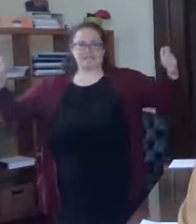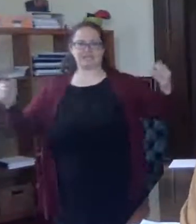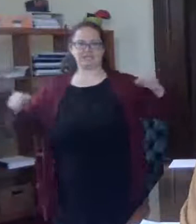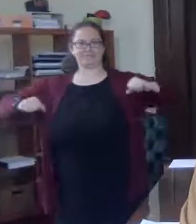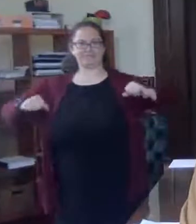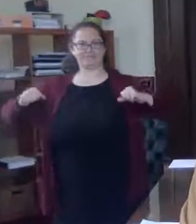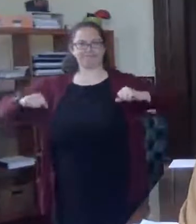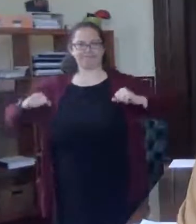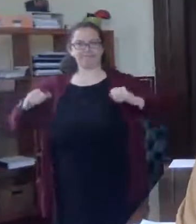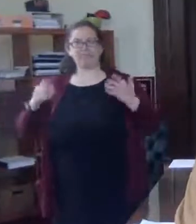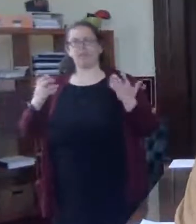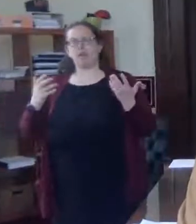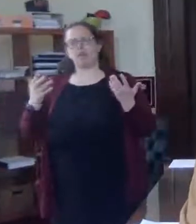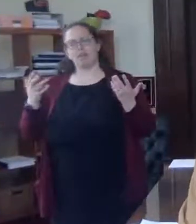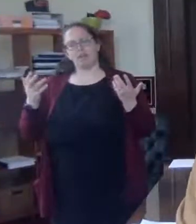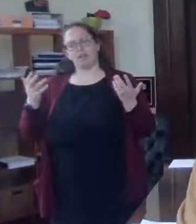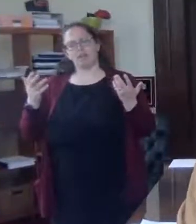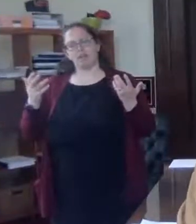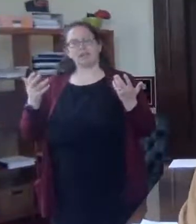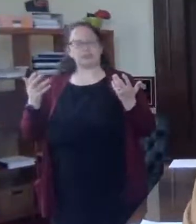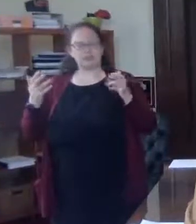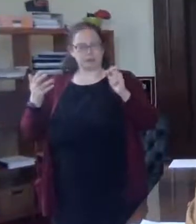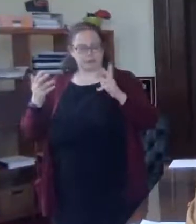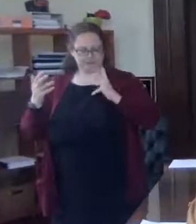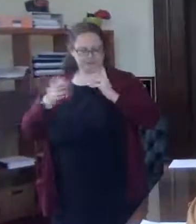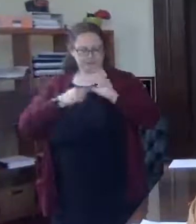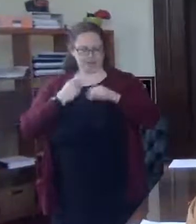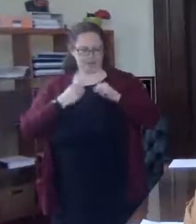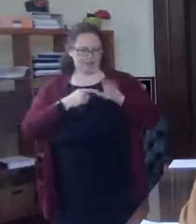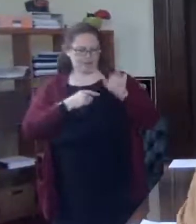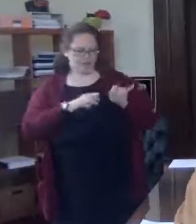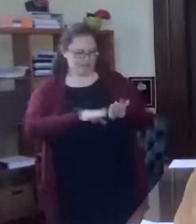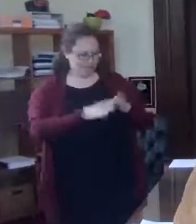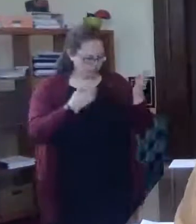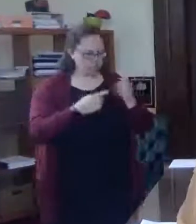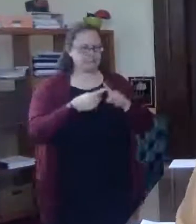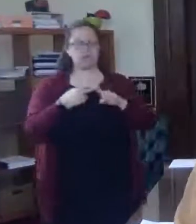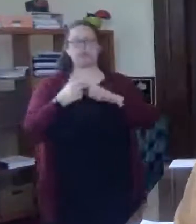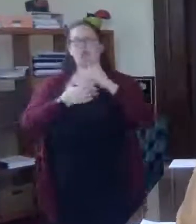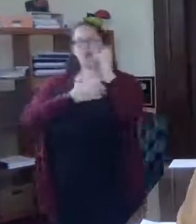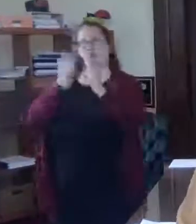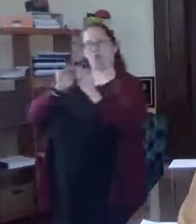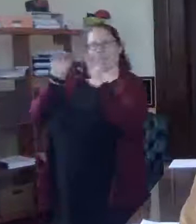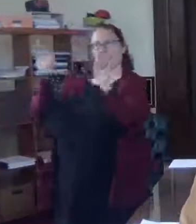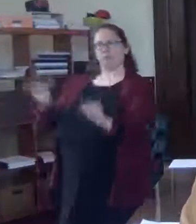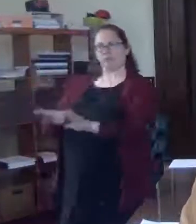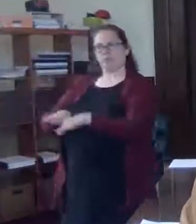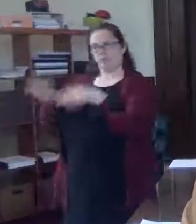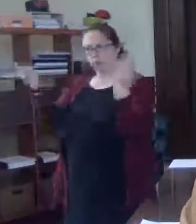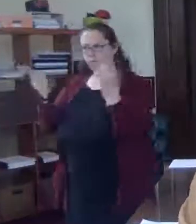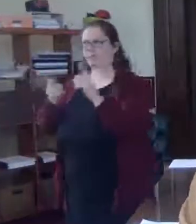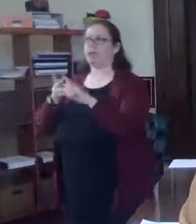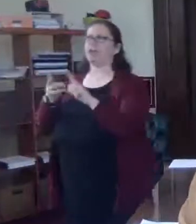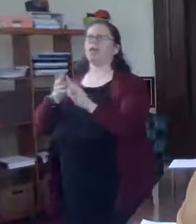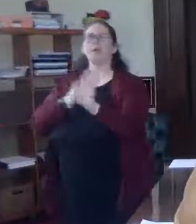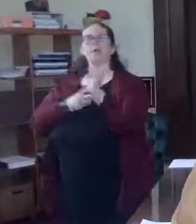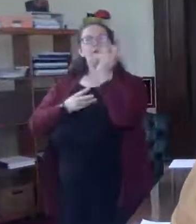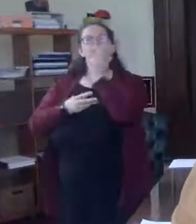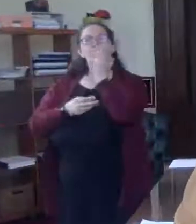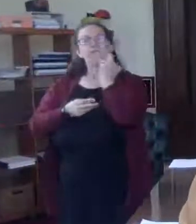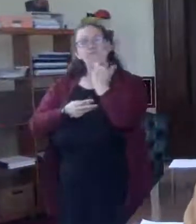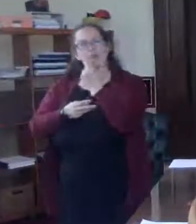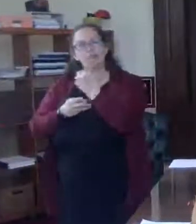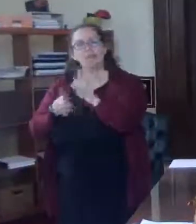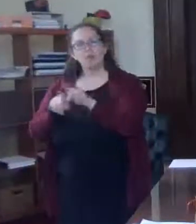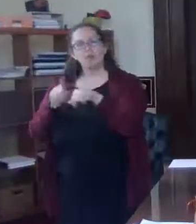that, when does that reopen? When does the art museum reopen? When does your favorite restaurant reopen?